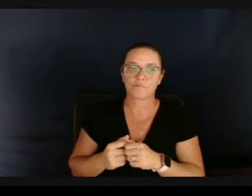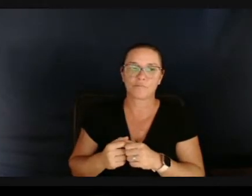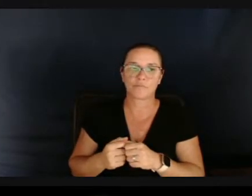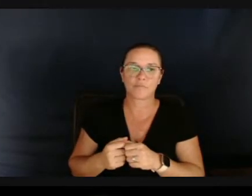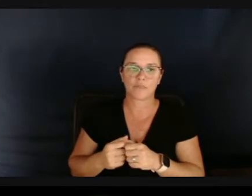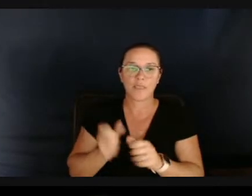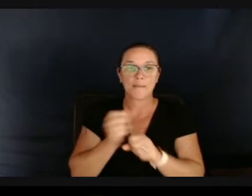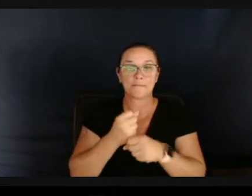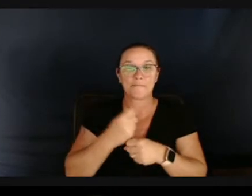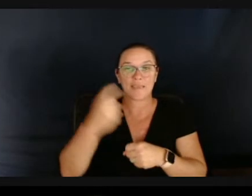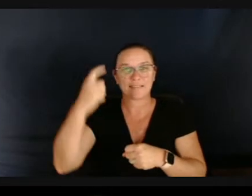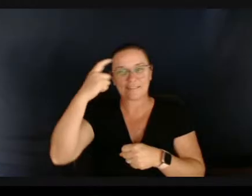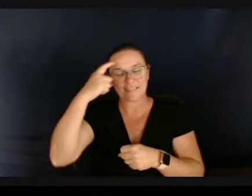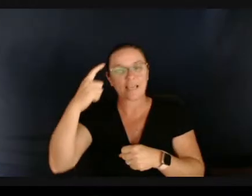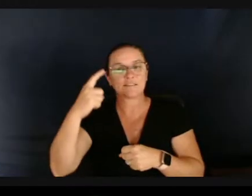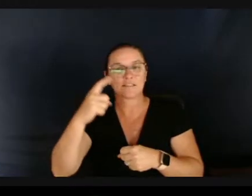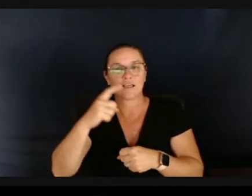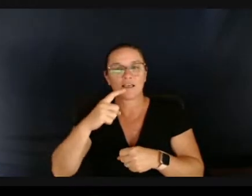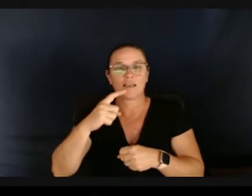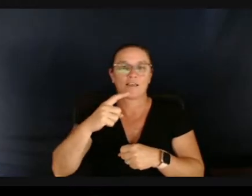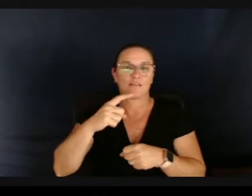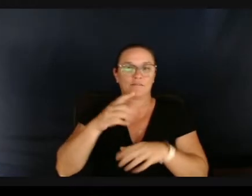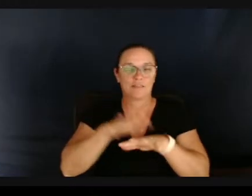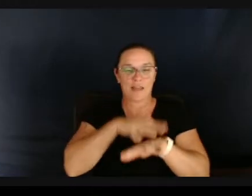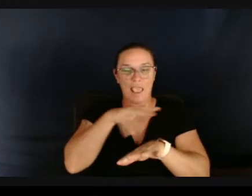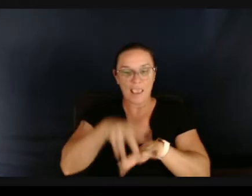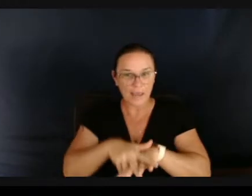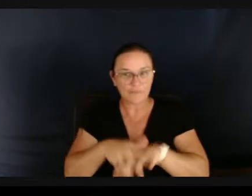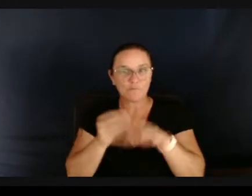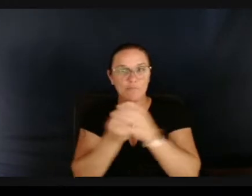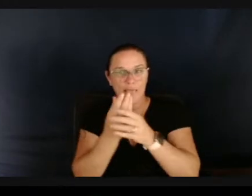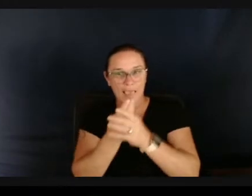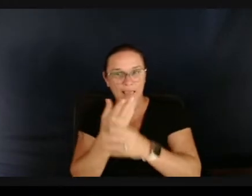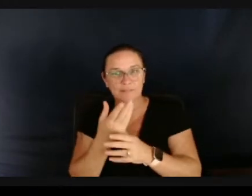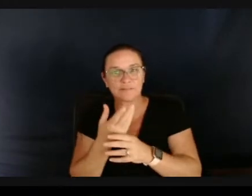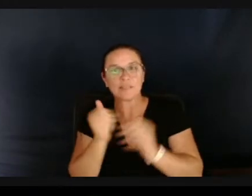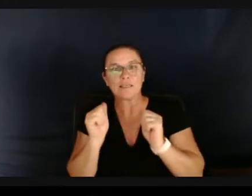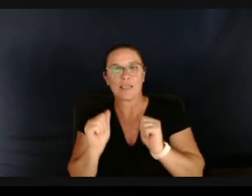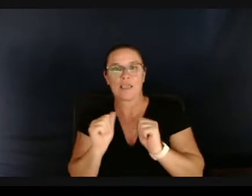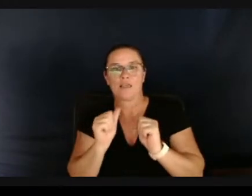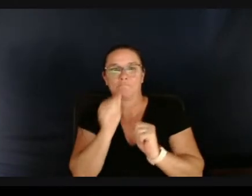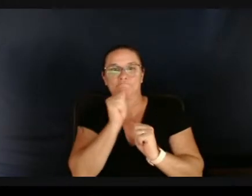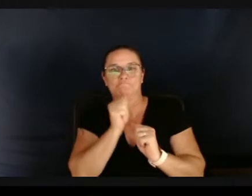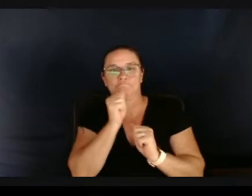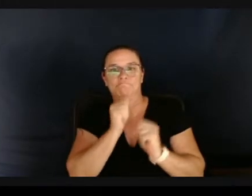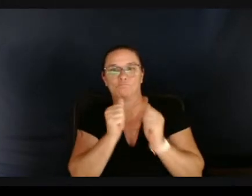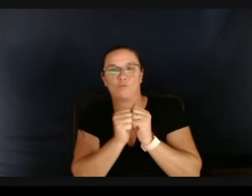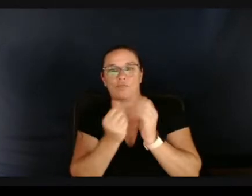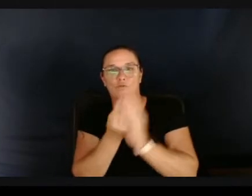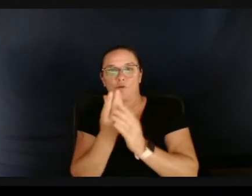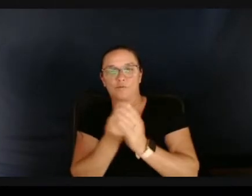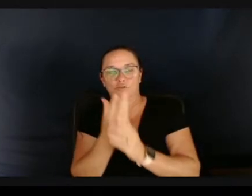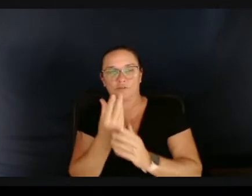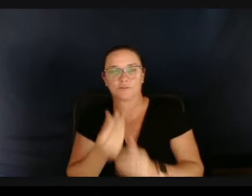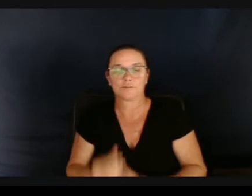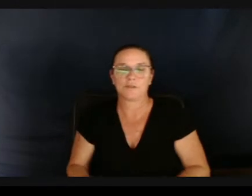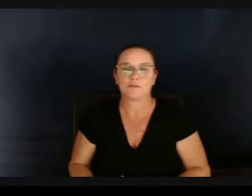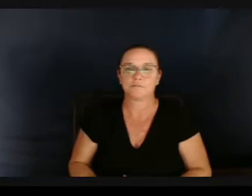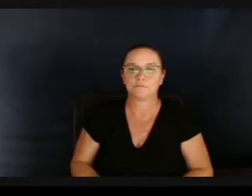plants here would be somewhat adapted to evolve and withstand eruptions to some degree, within limit, within